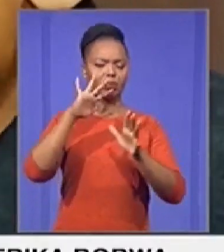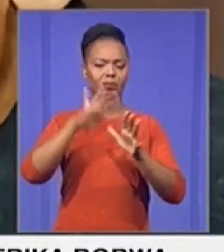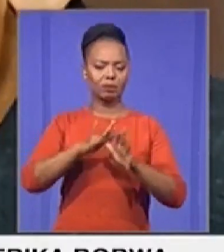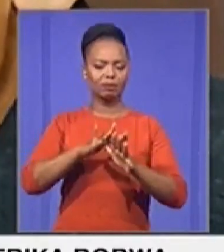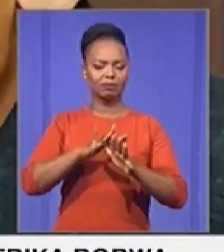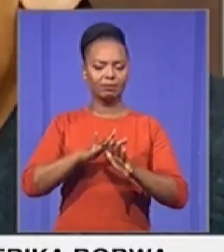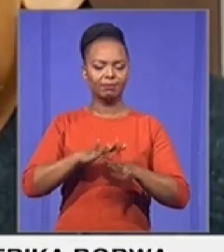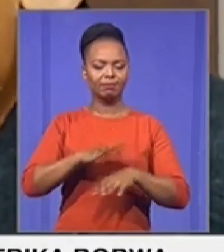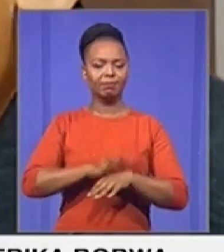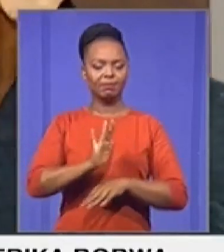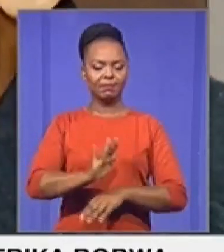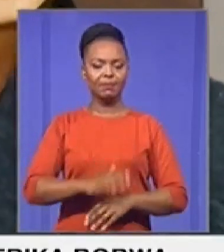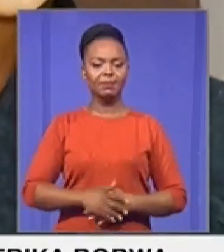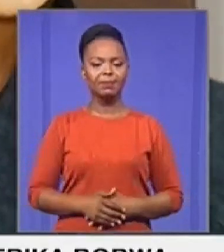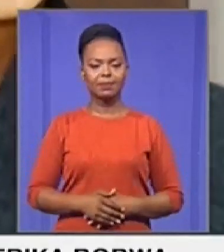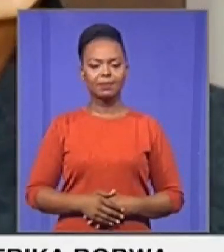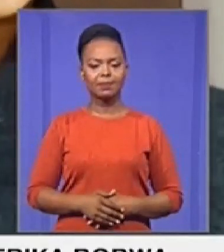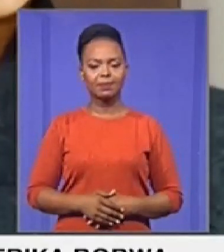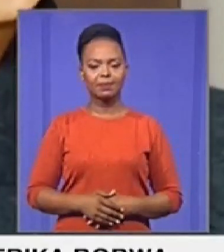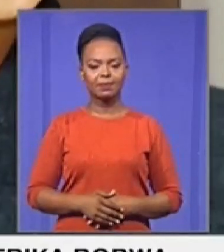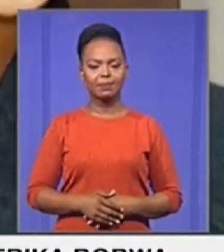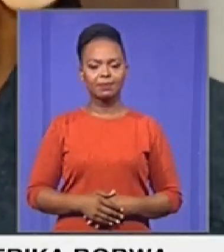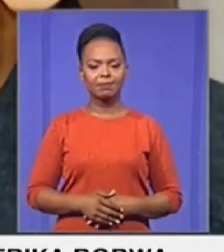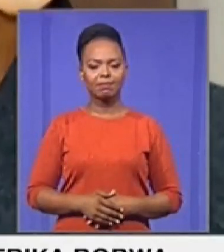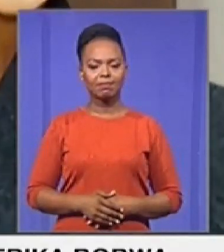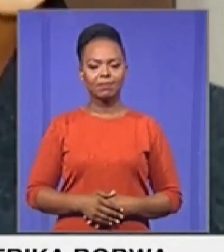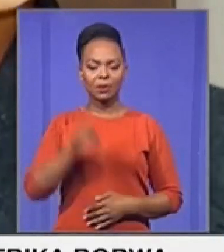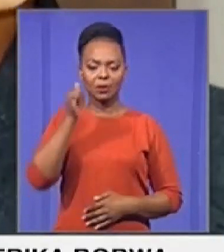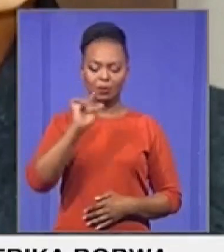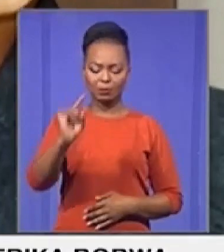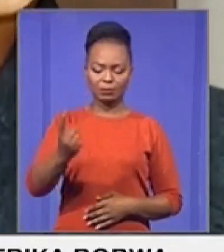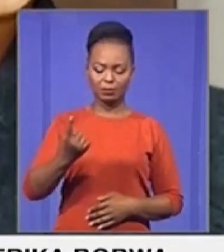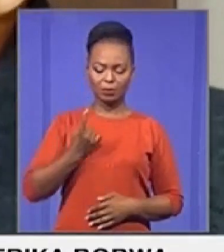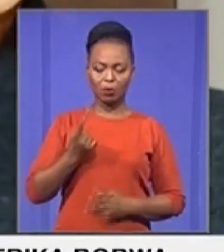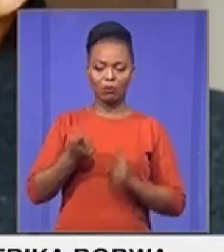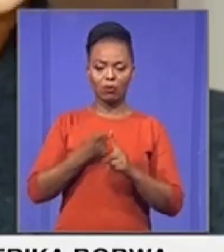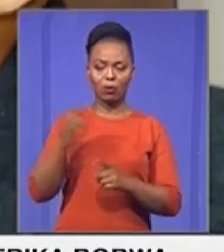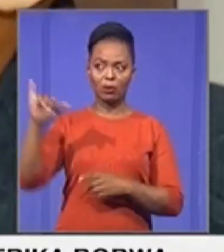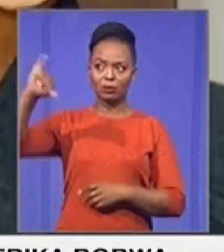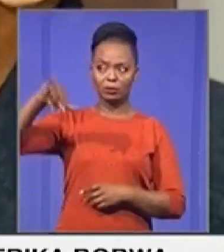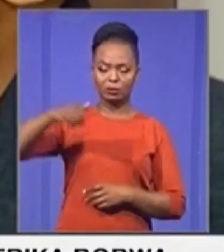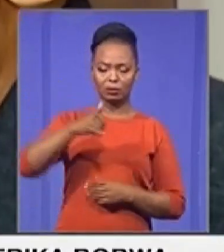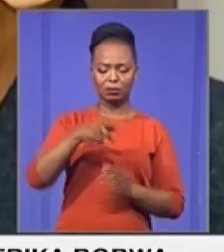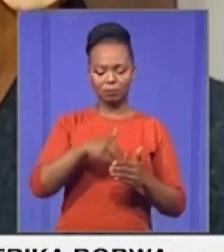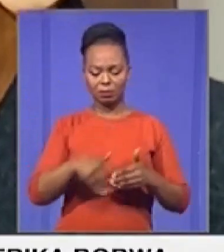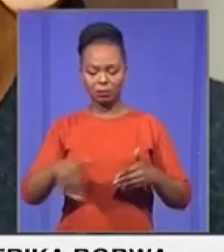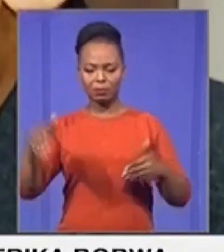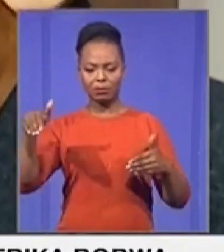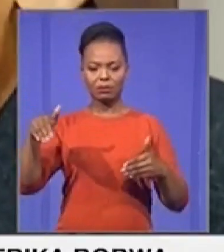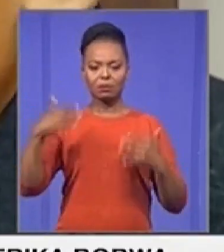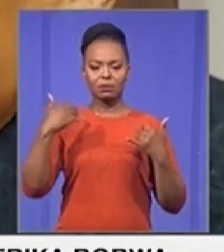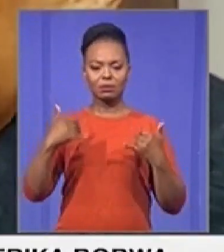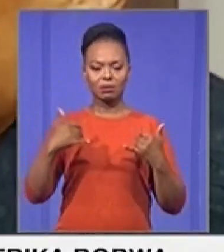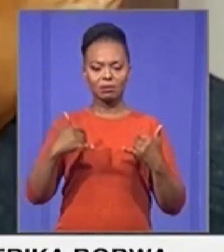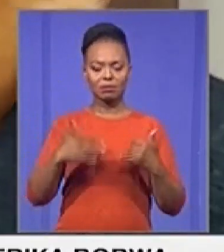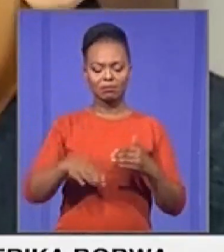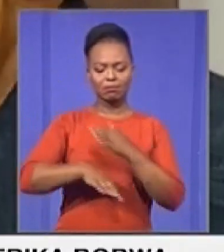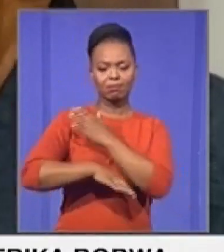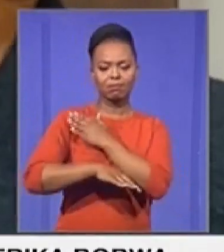triumph. It touched many of us so deeply when he walked off the plane and he spotted me on the